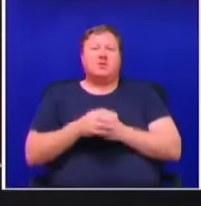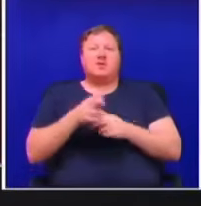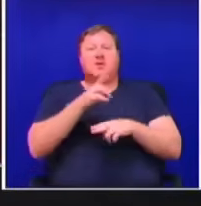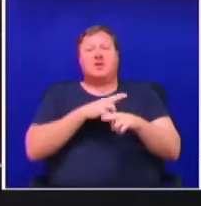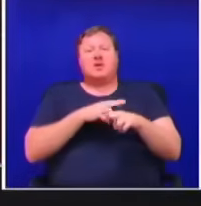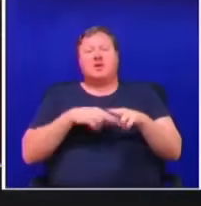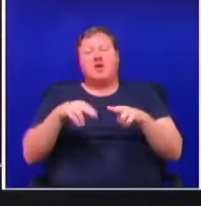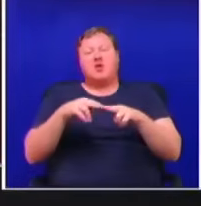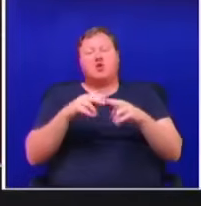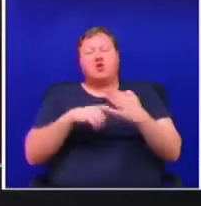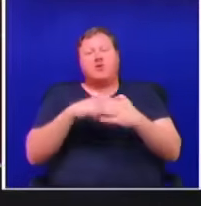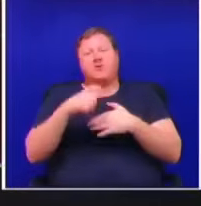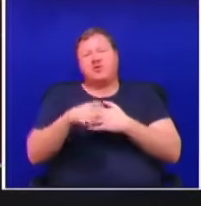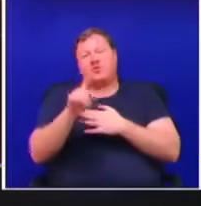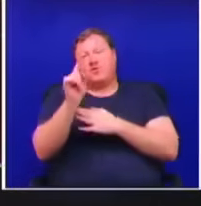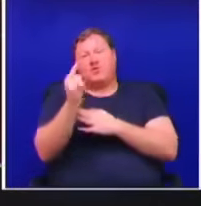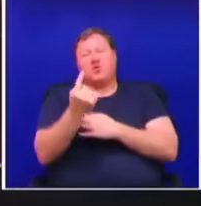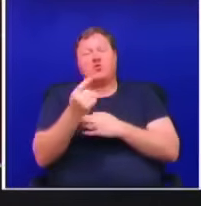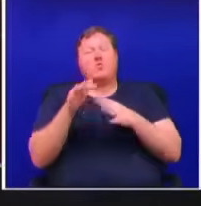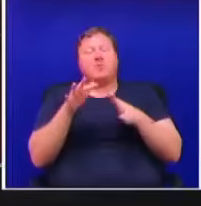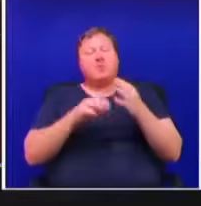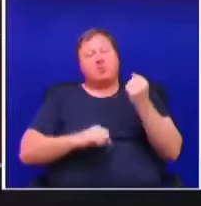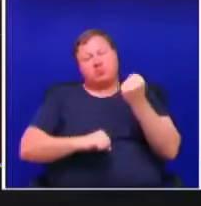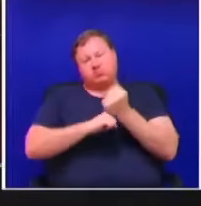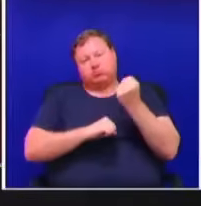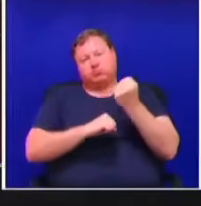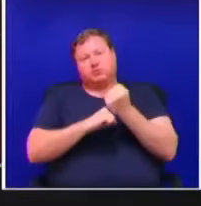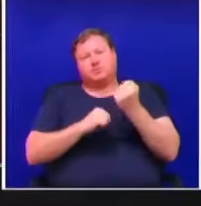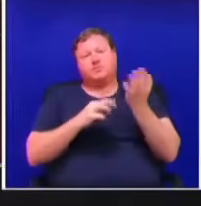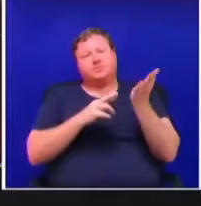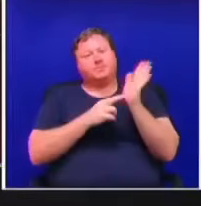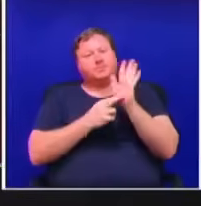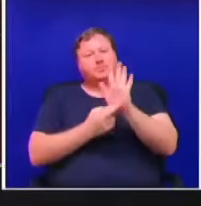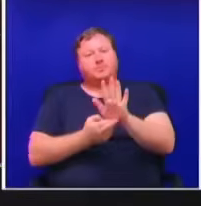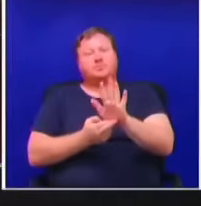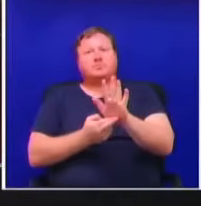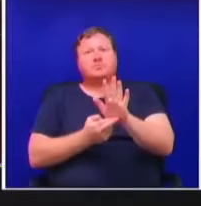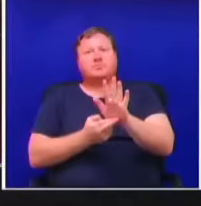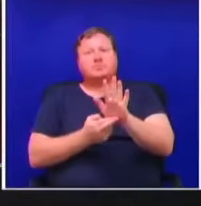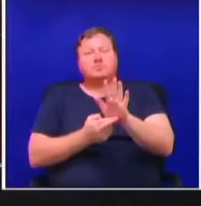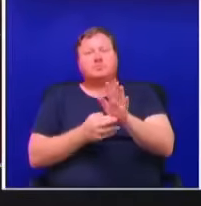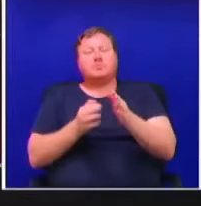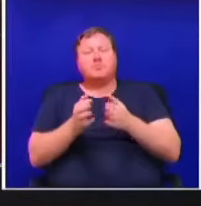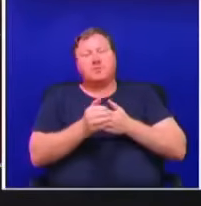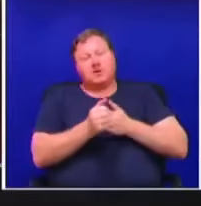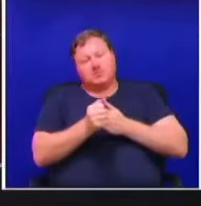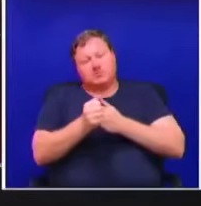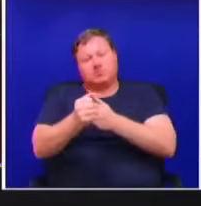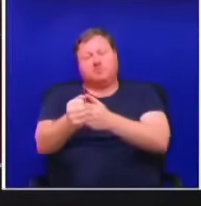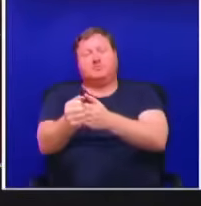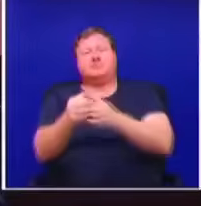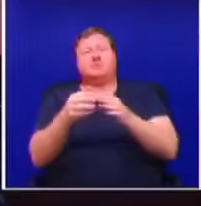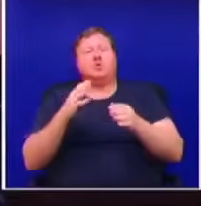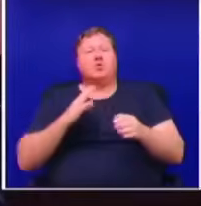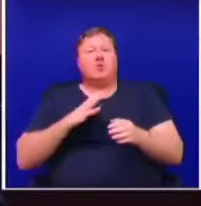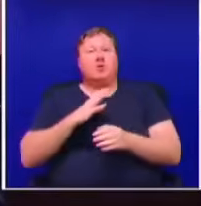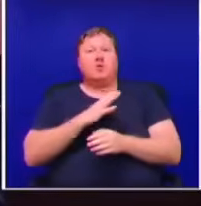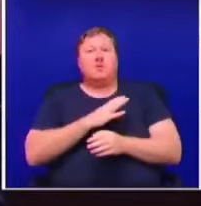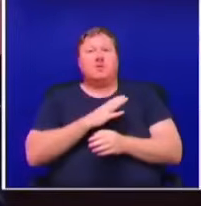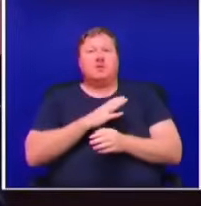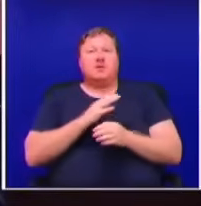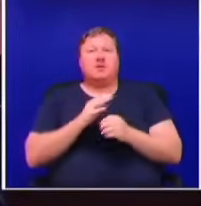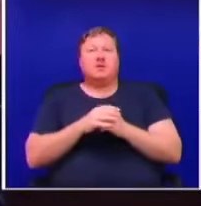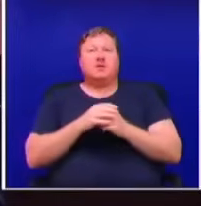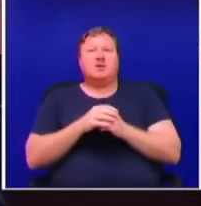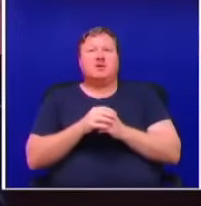Convention expressed their support for a representative steering committee to drive the national dialogue